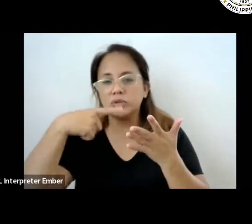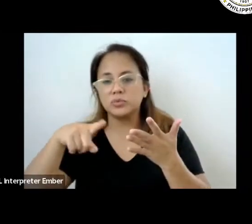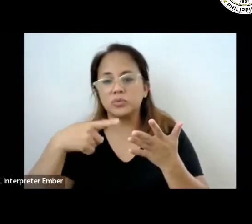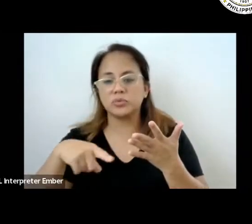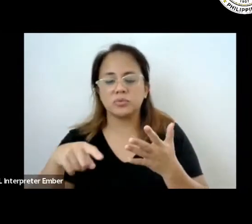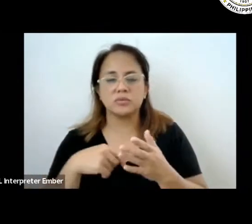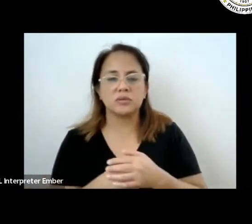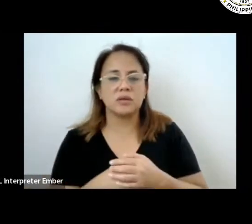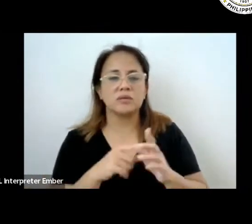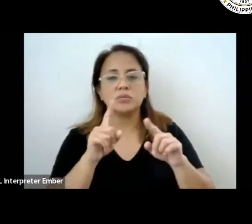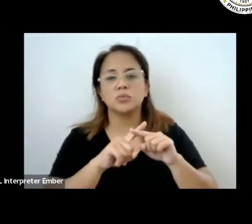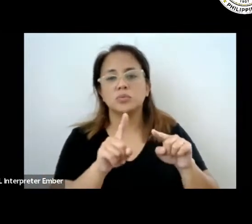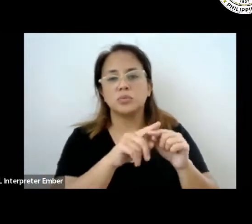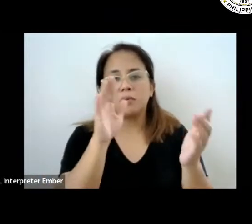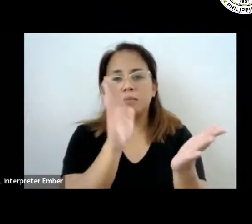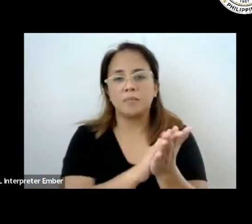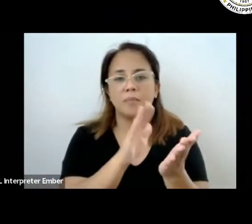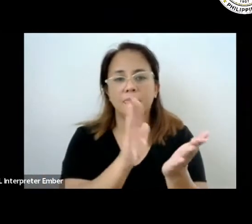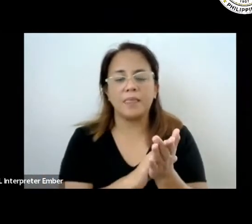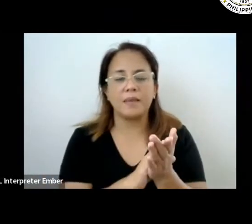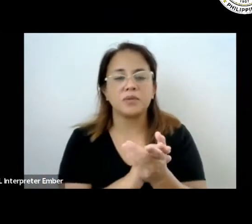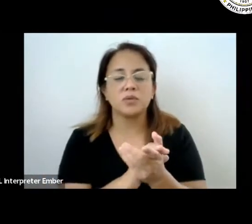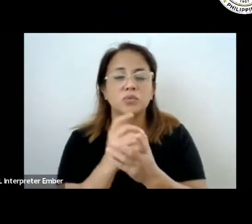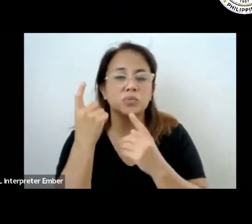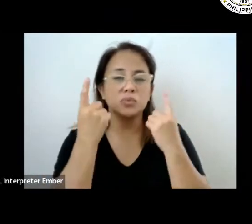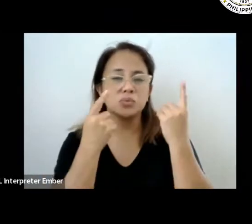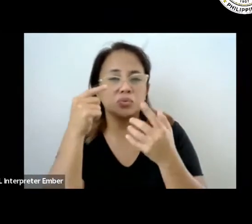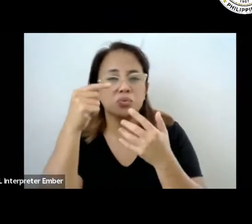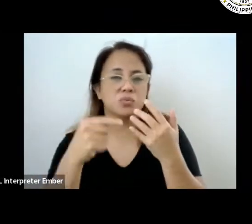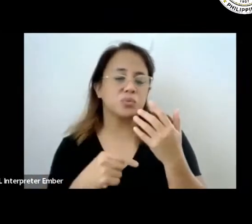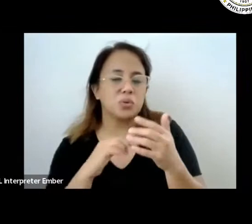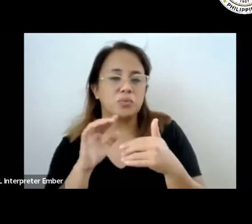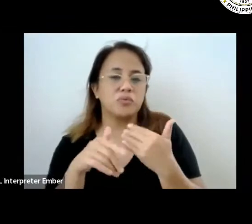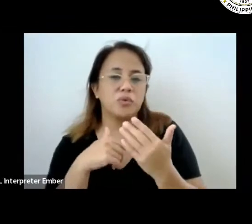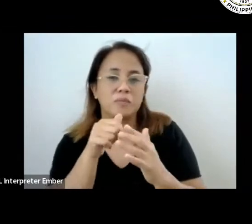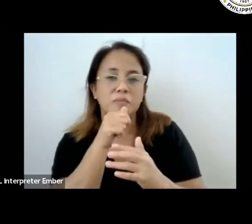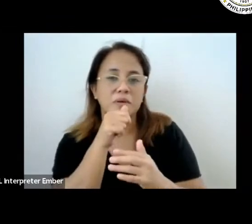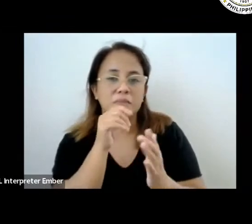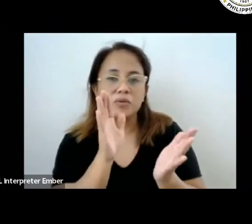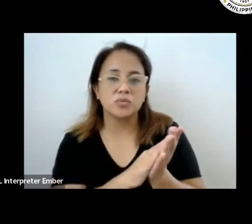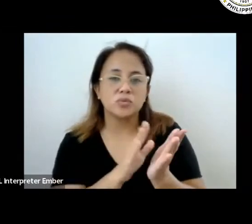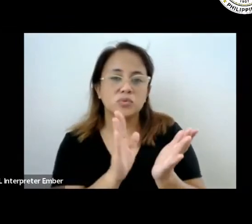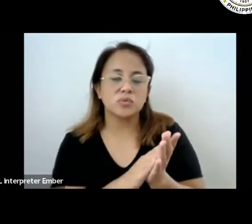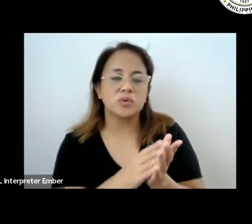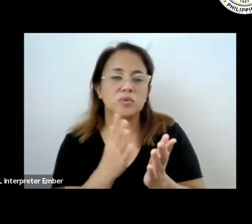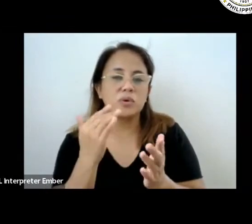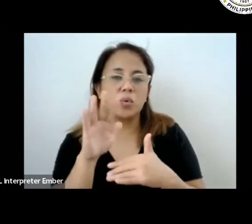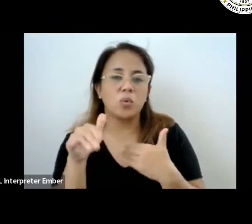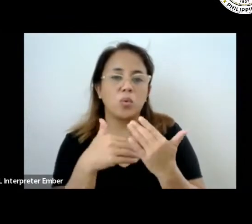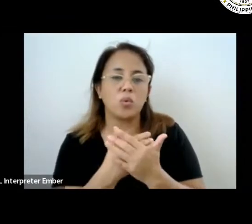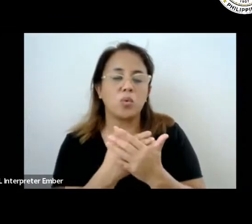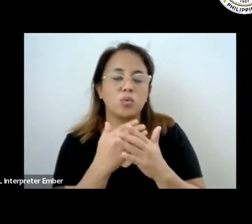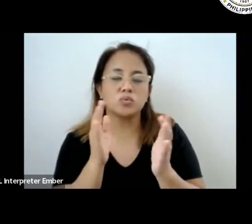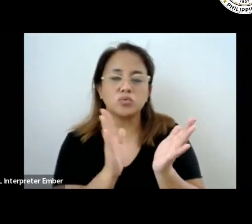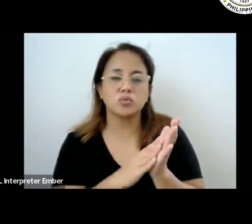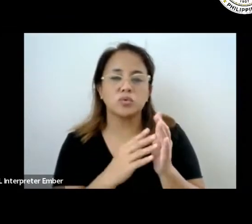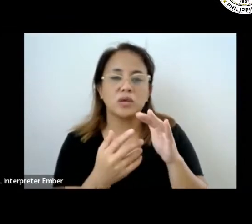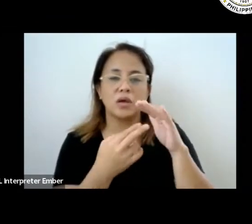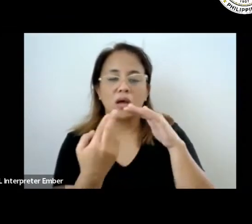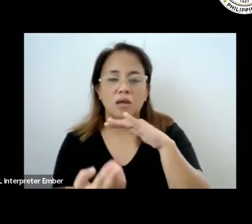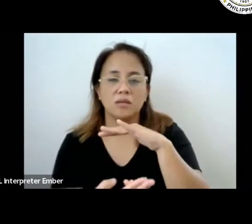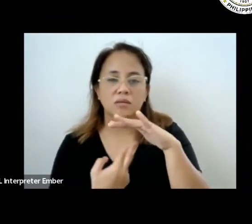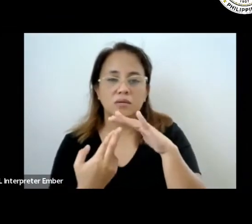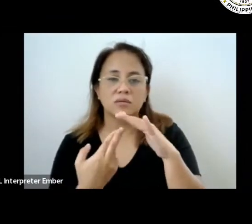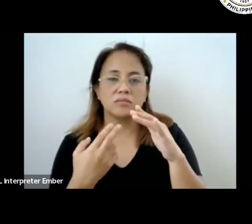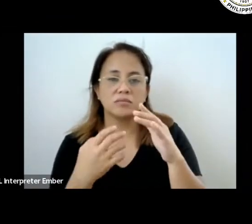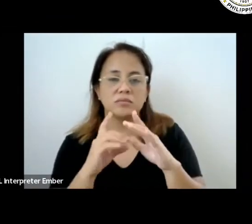the different schools, would you consider doing also for the private schools? Anyway, all of these schools are under